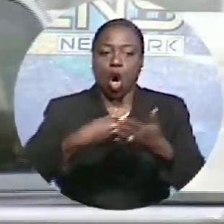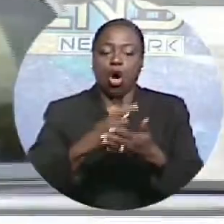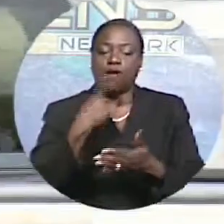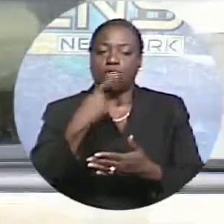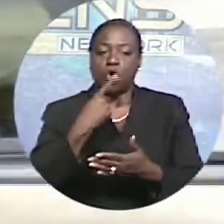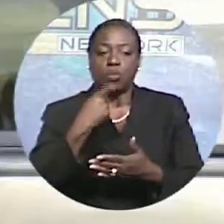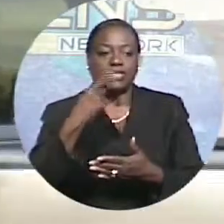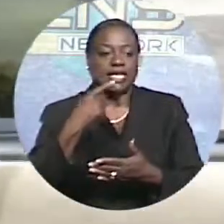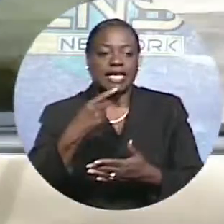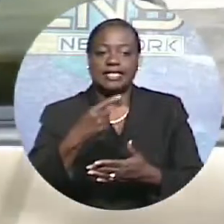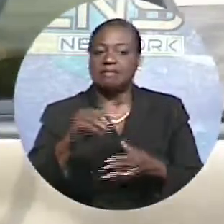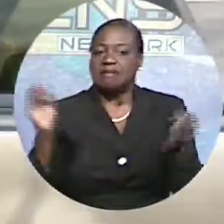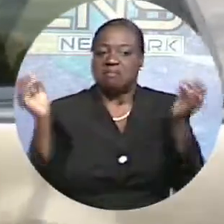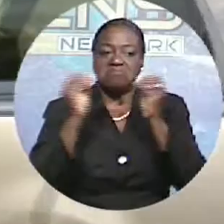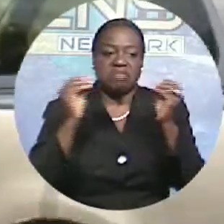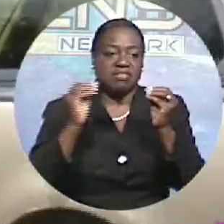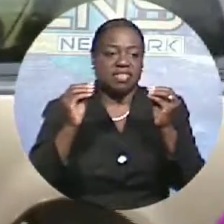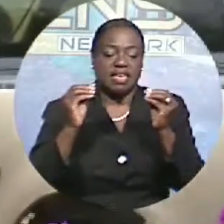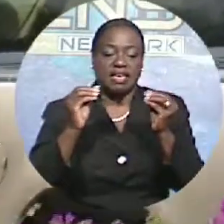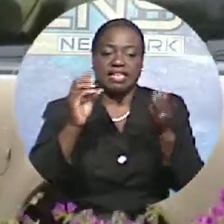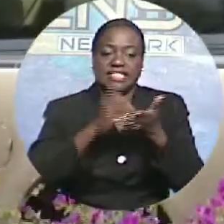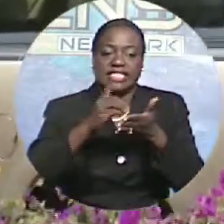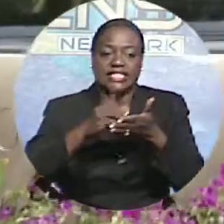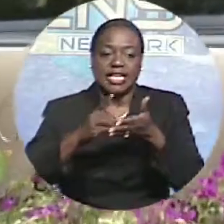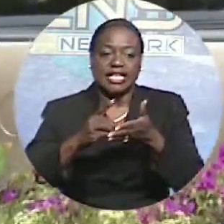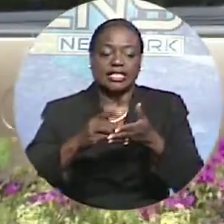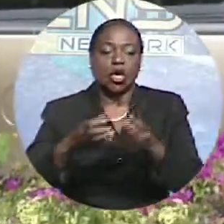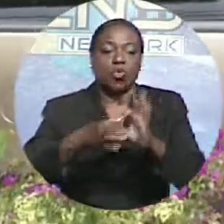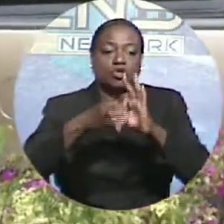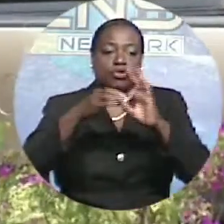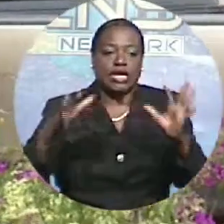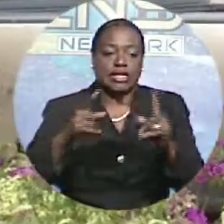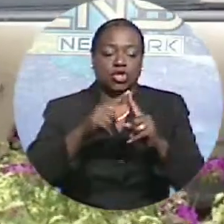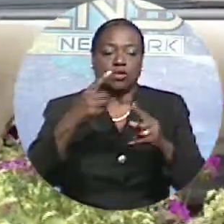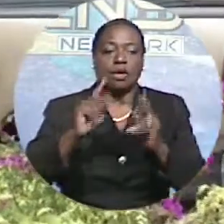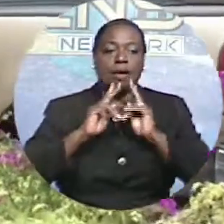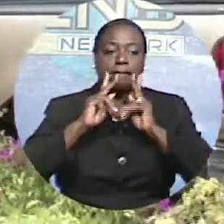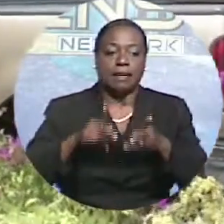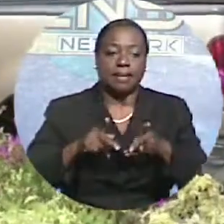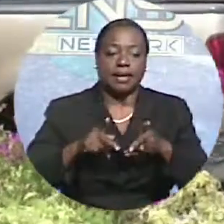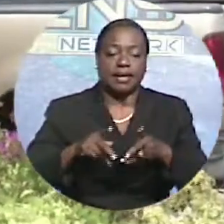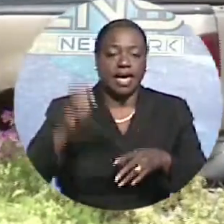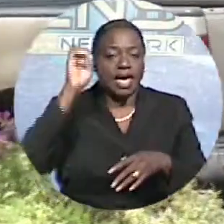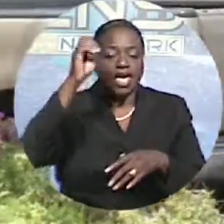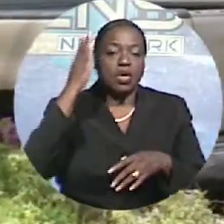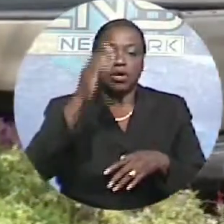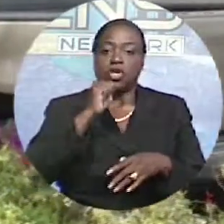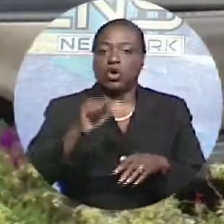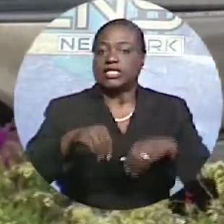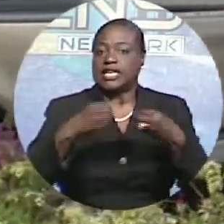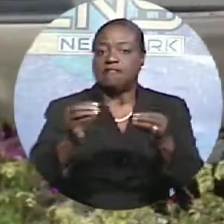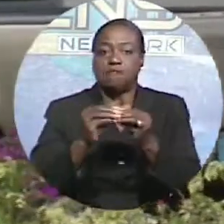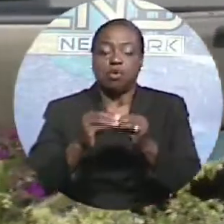says, have confirmed that no details from the report have been released to the public. While he would not give much more